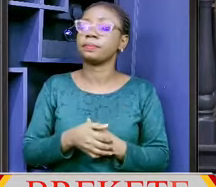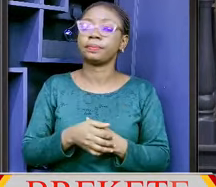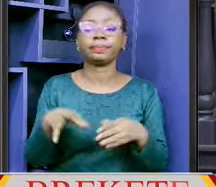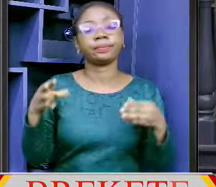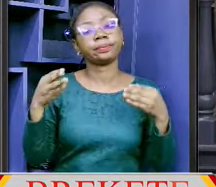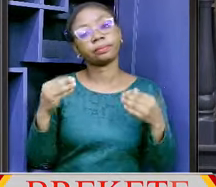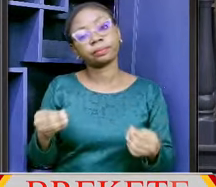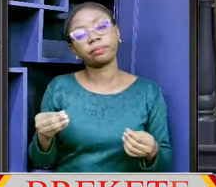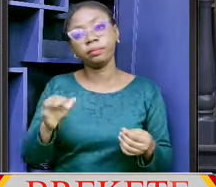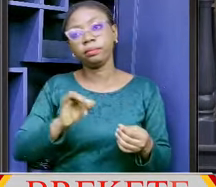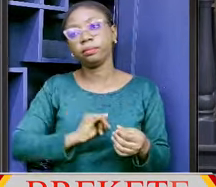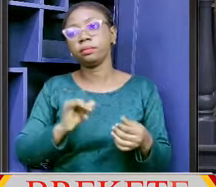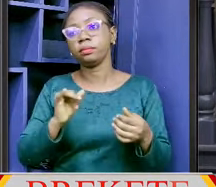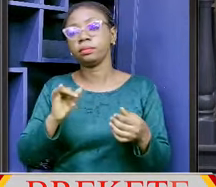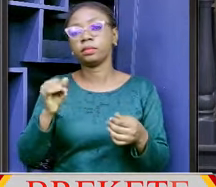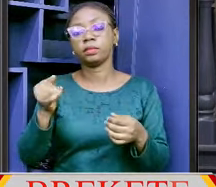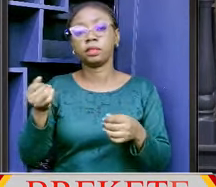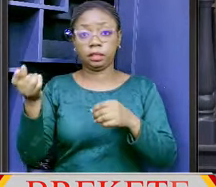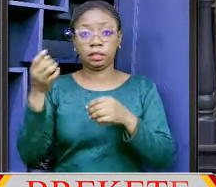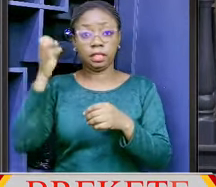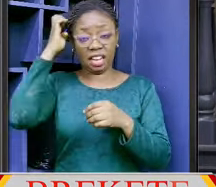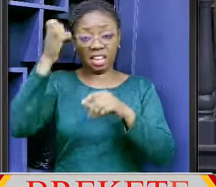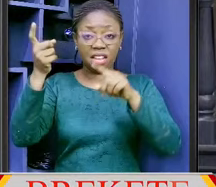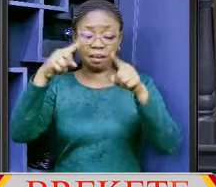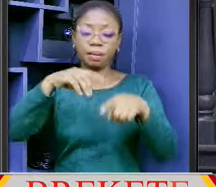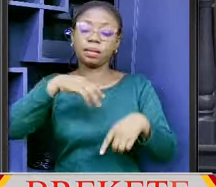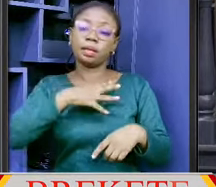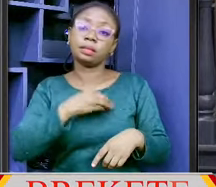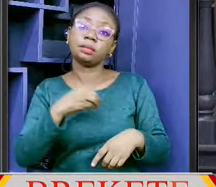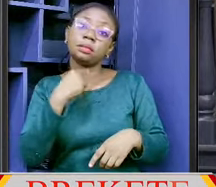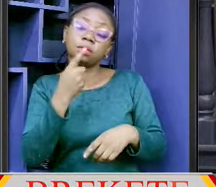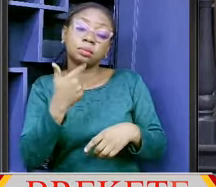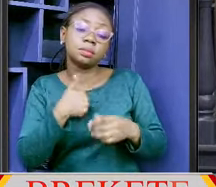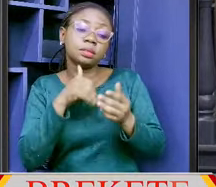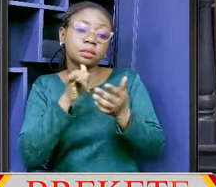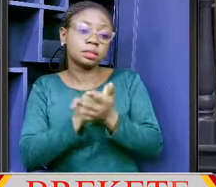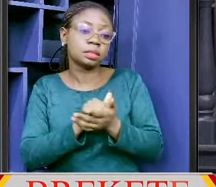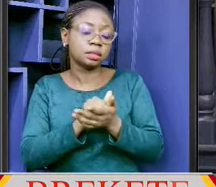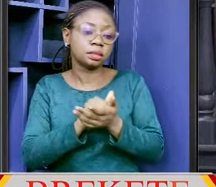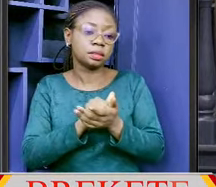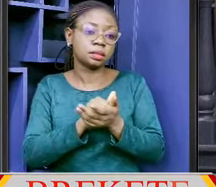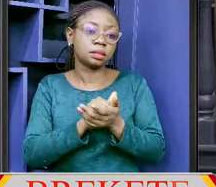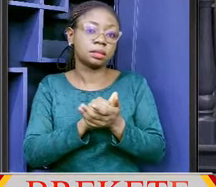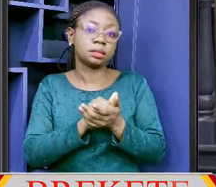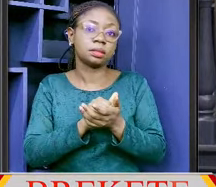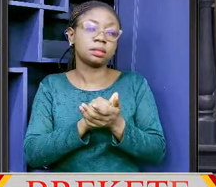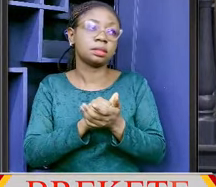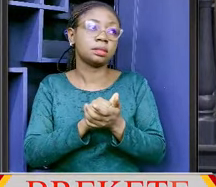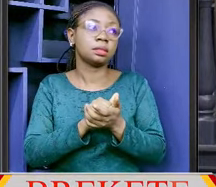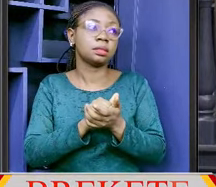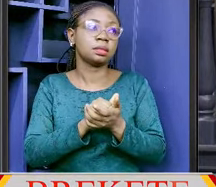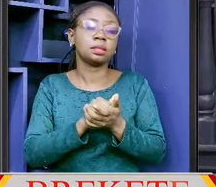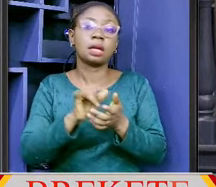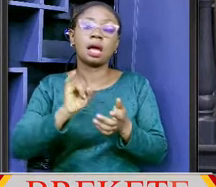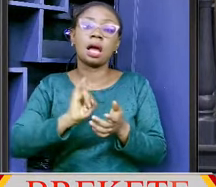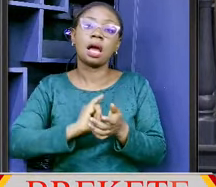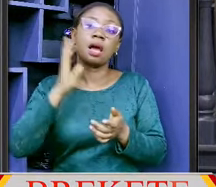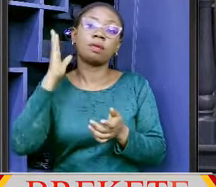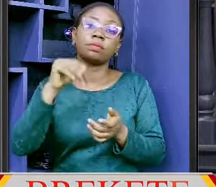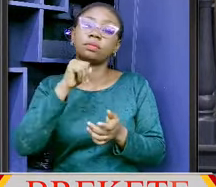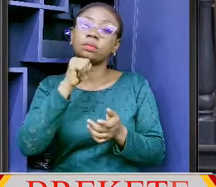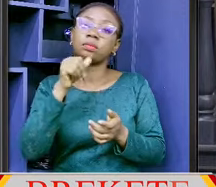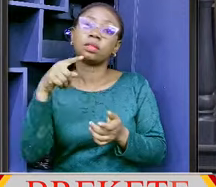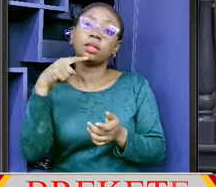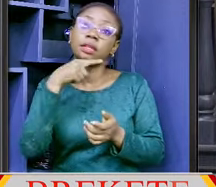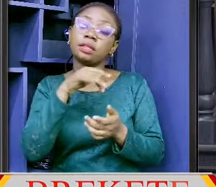So I now. He now came. He now told me that, a savior, I will not tell you lie that I